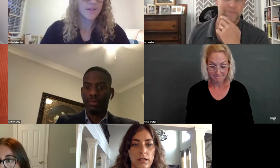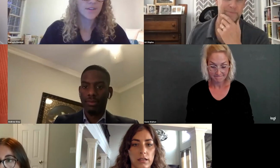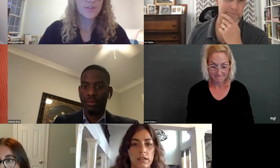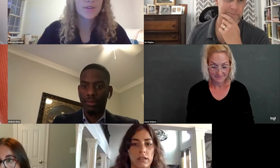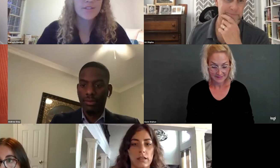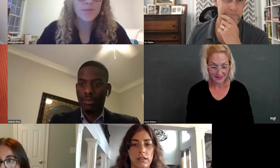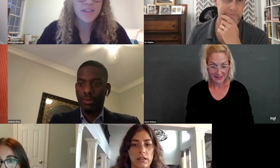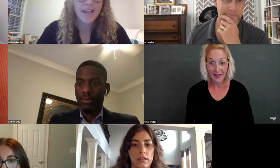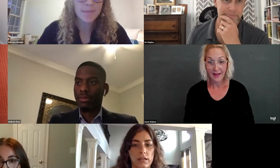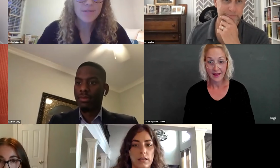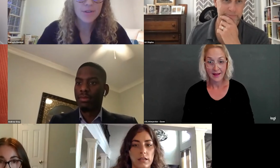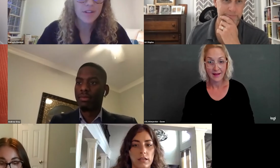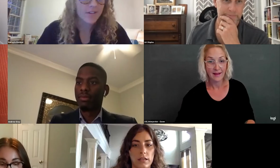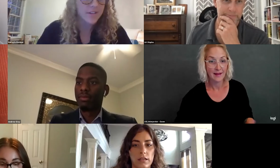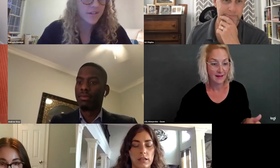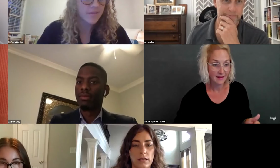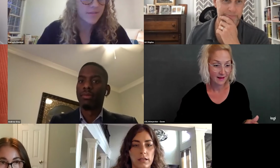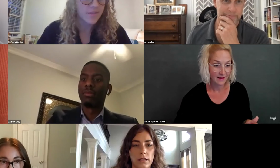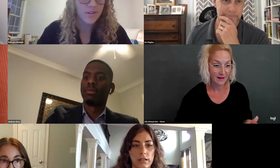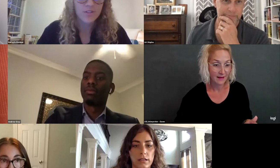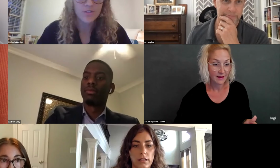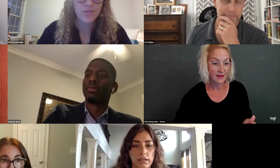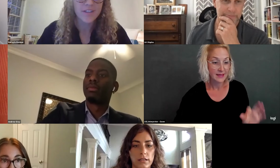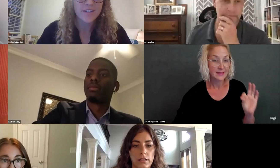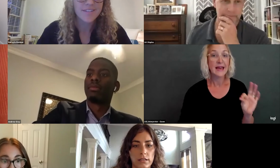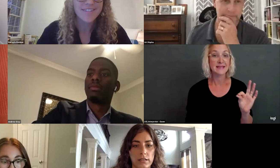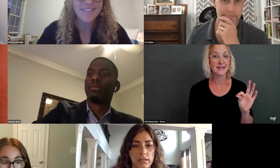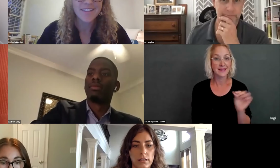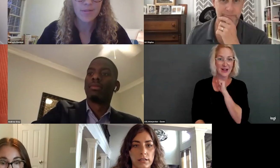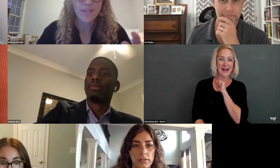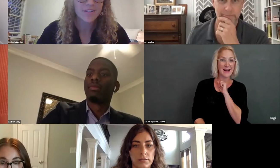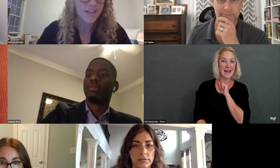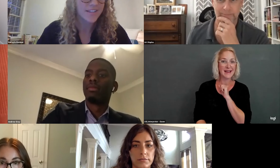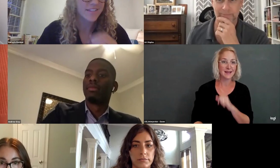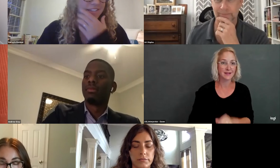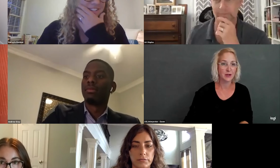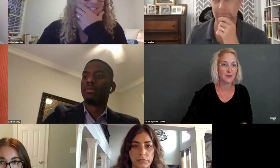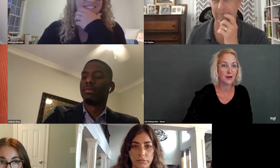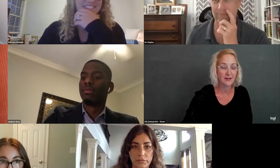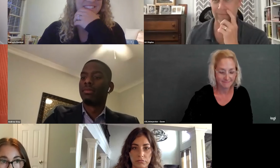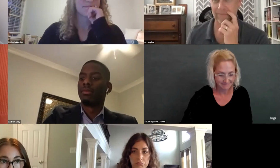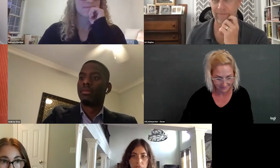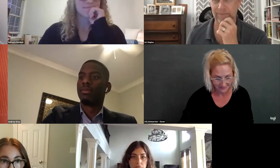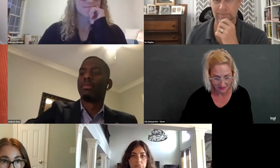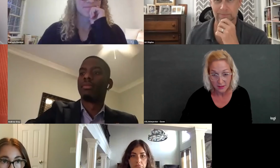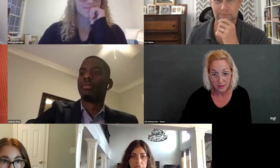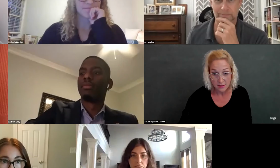Hi, Gwen. Are you here? You can rename as you click on the on your screen. Yes. Sorry. I'm